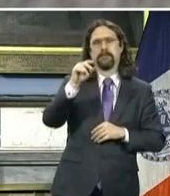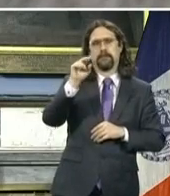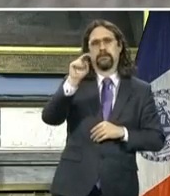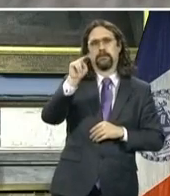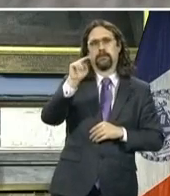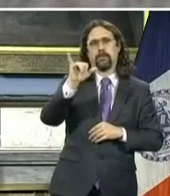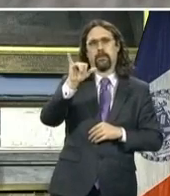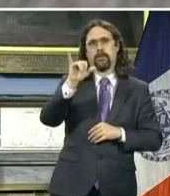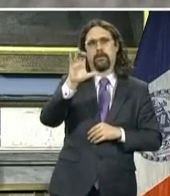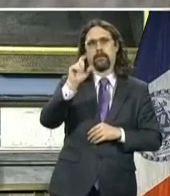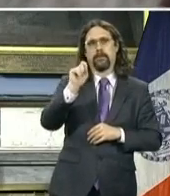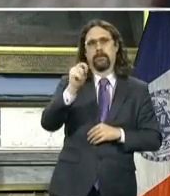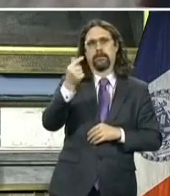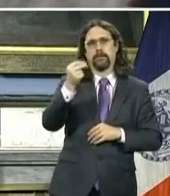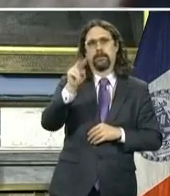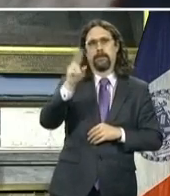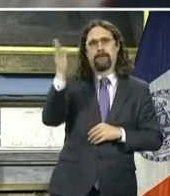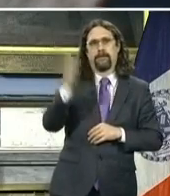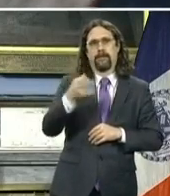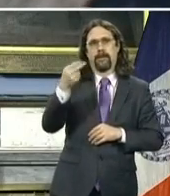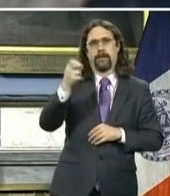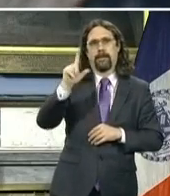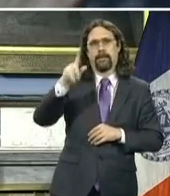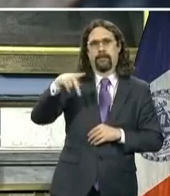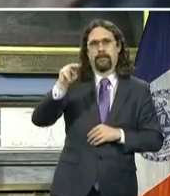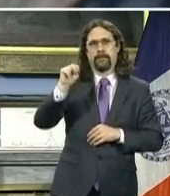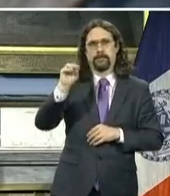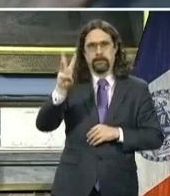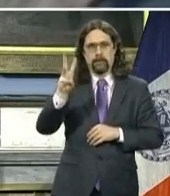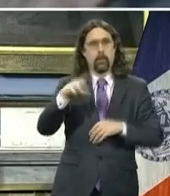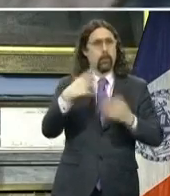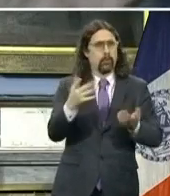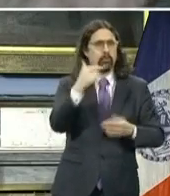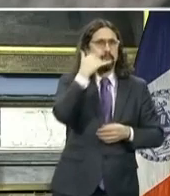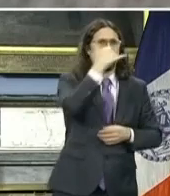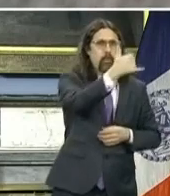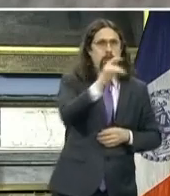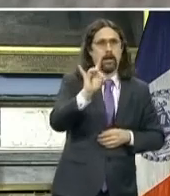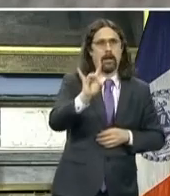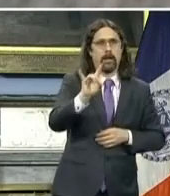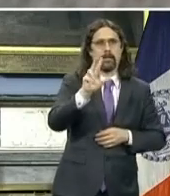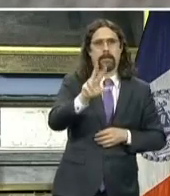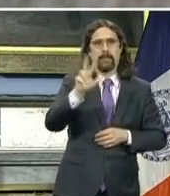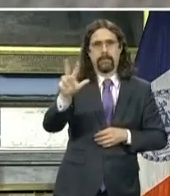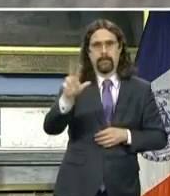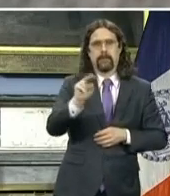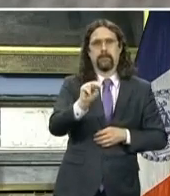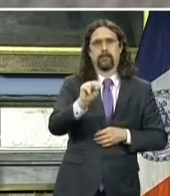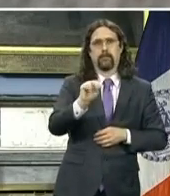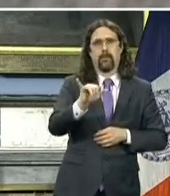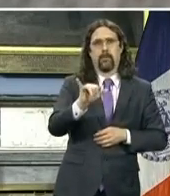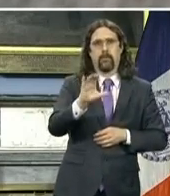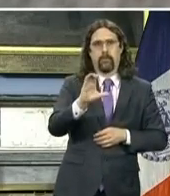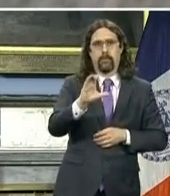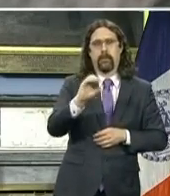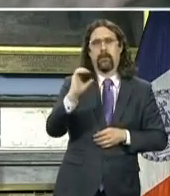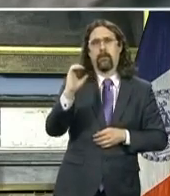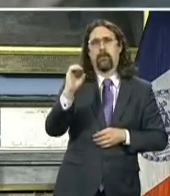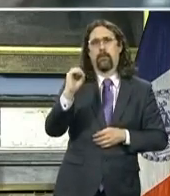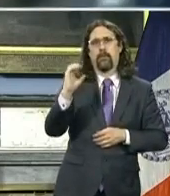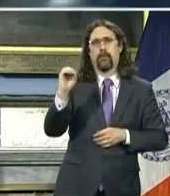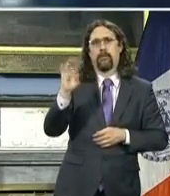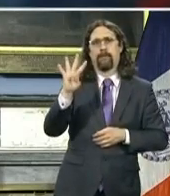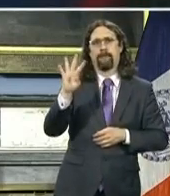833-NYC-0040. Few words in Spanish. Las empresas de la ciudad de Nueva York y las